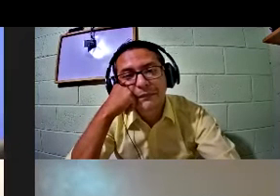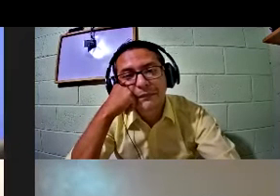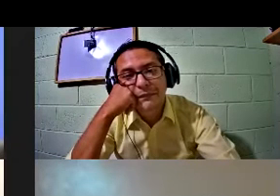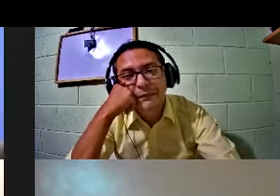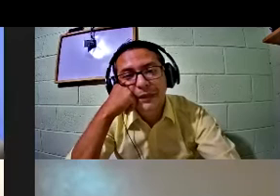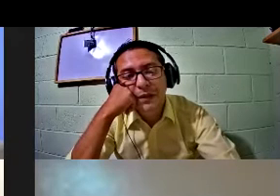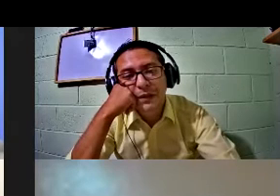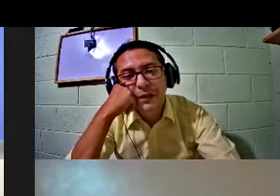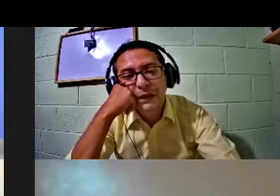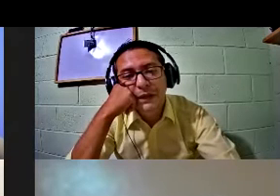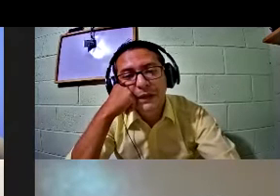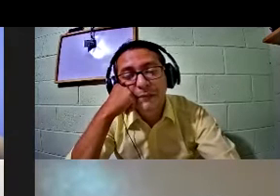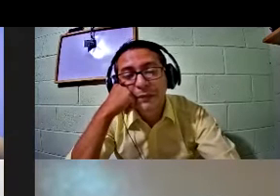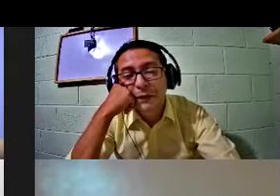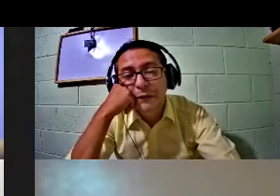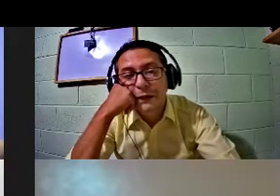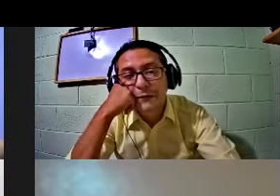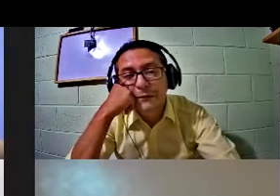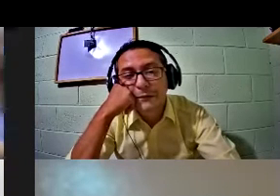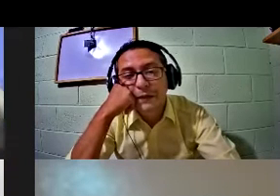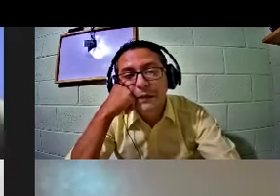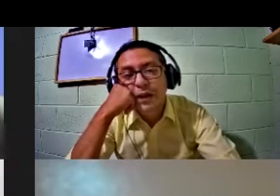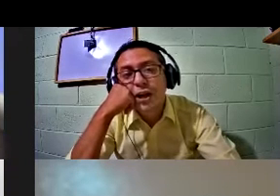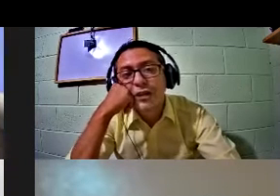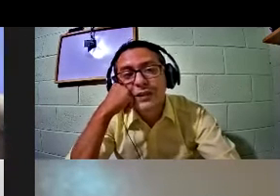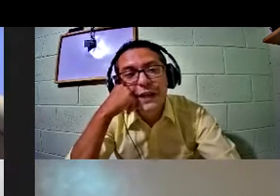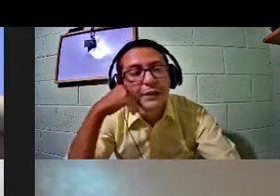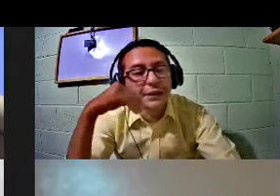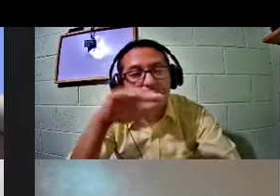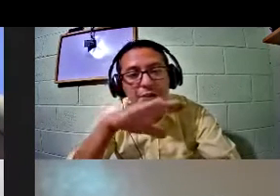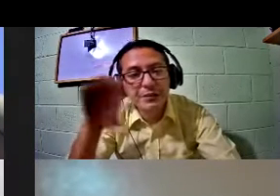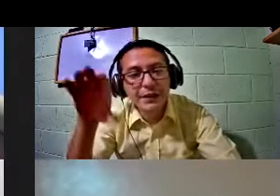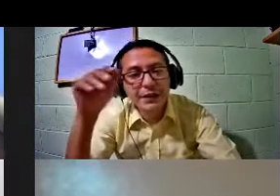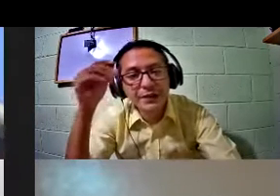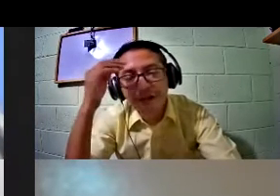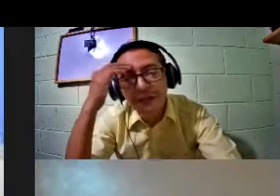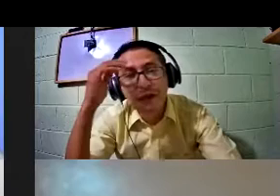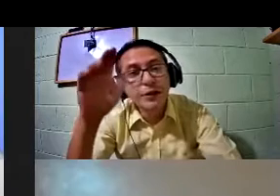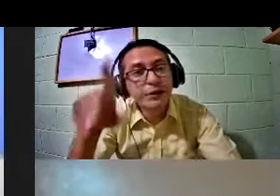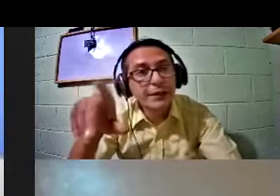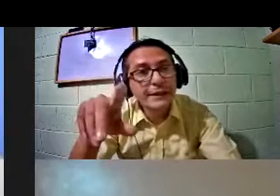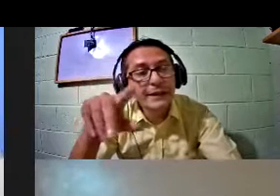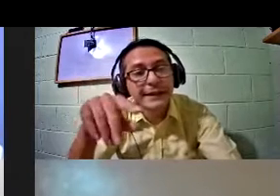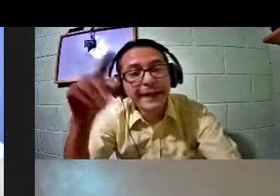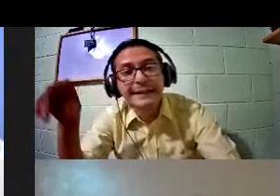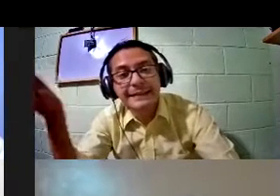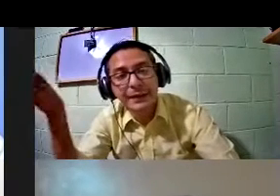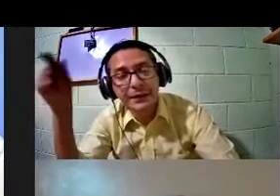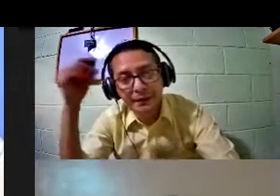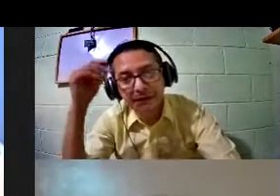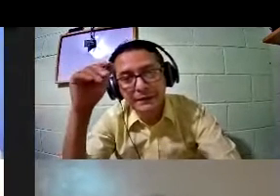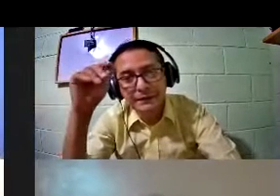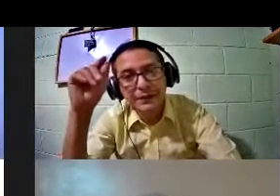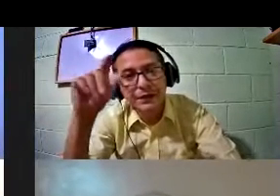Saturday. Finish. Okay, perfect. On Saturday, you can just say on Saturday or you can say next